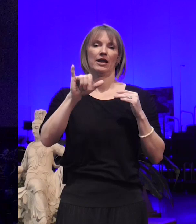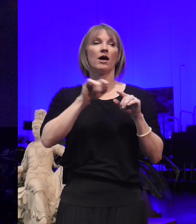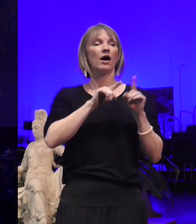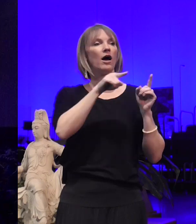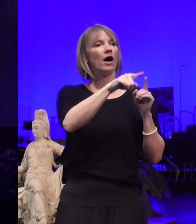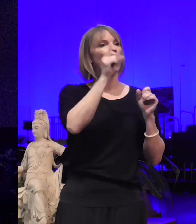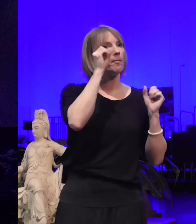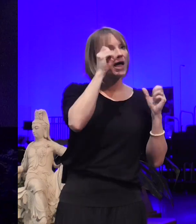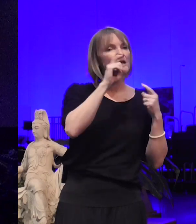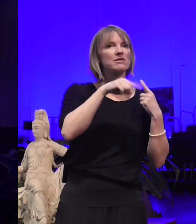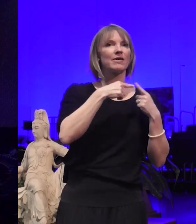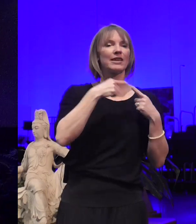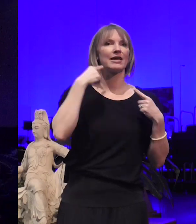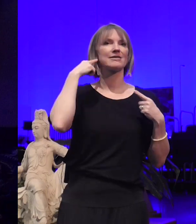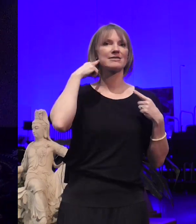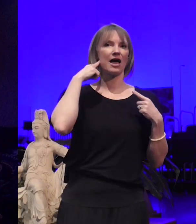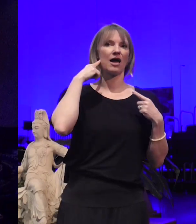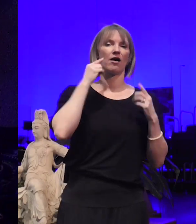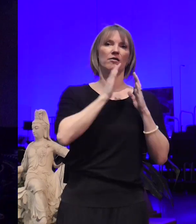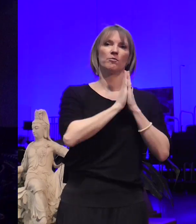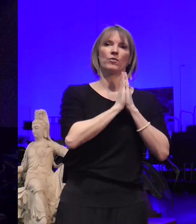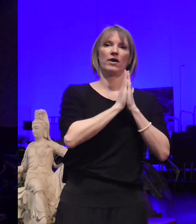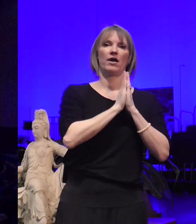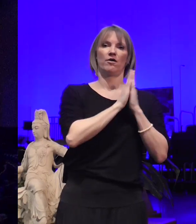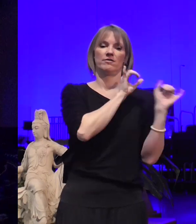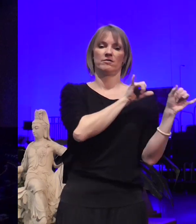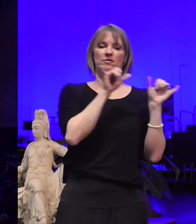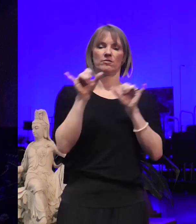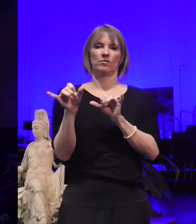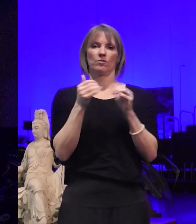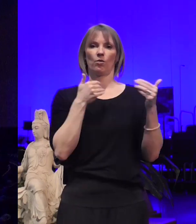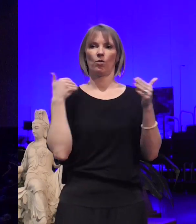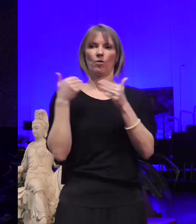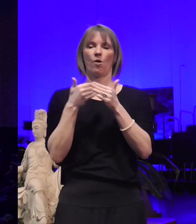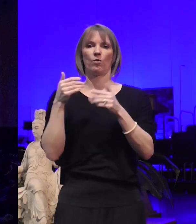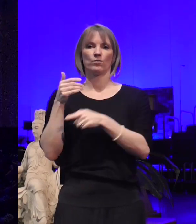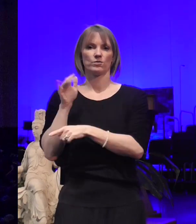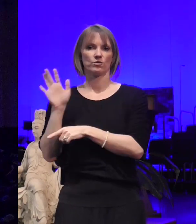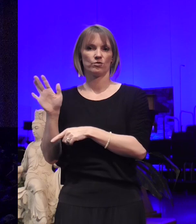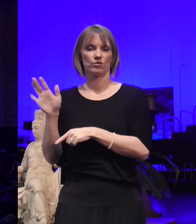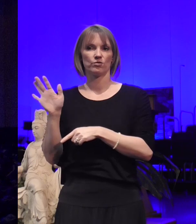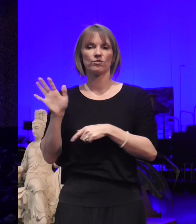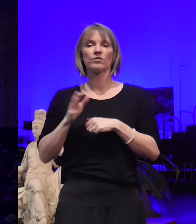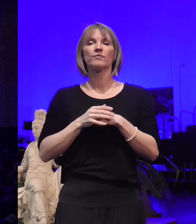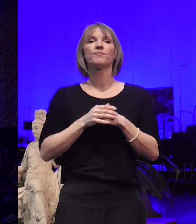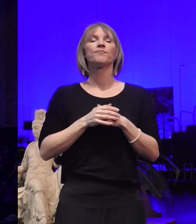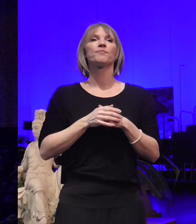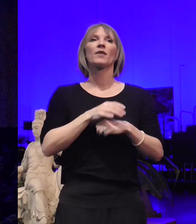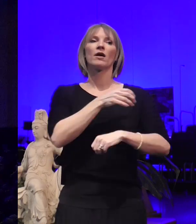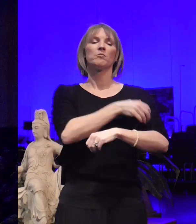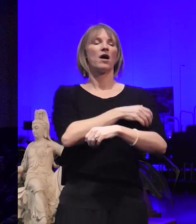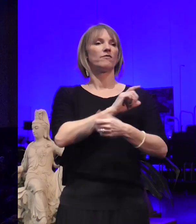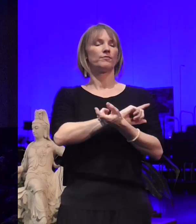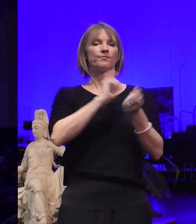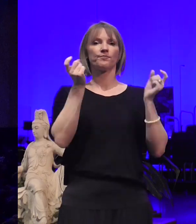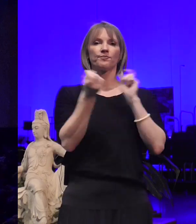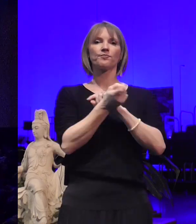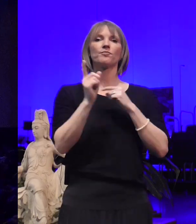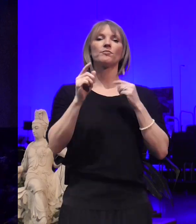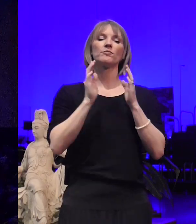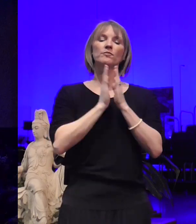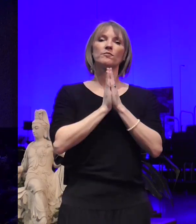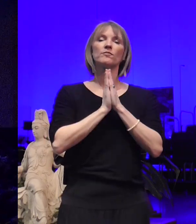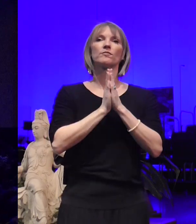they do sound kind of close. And the shift that's so powerful to see is when the practitioner in